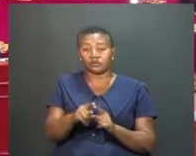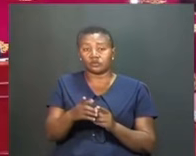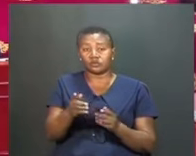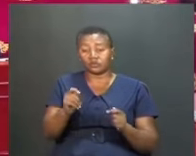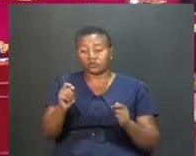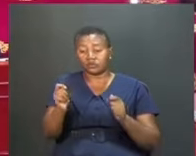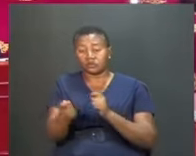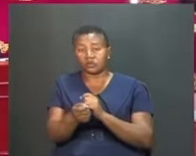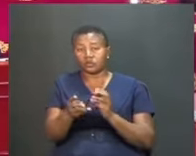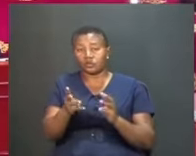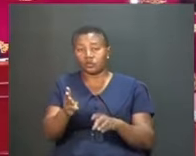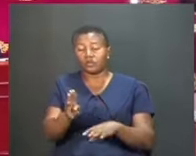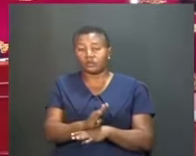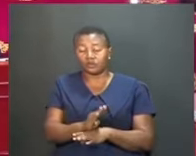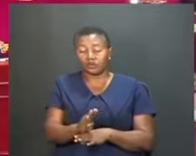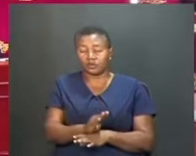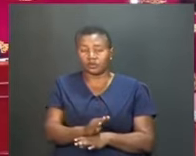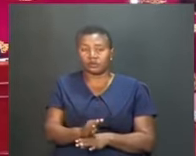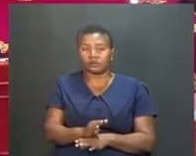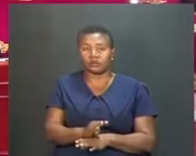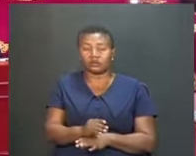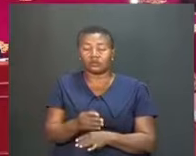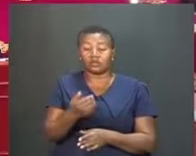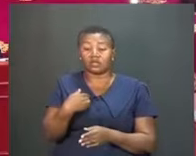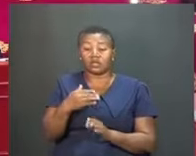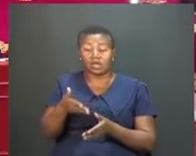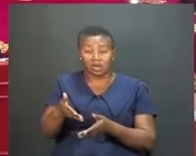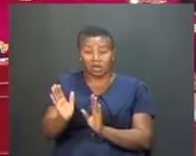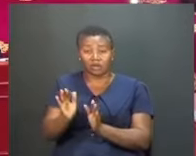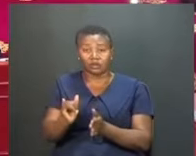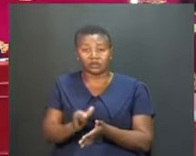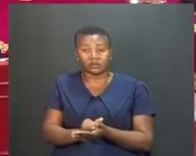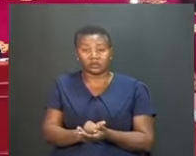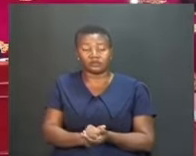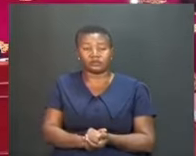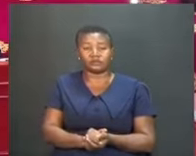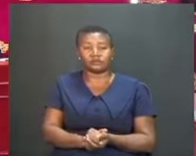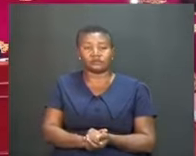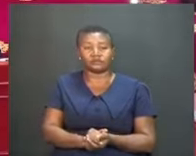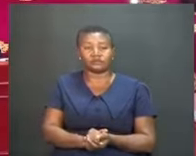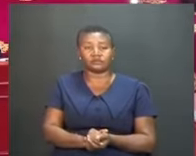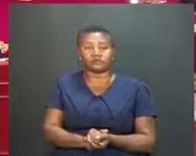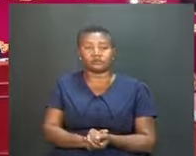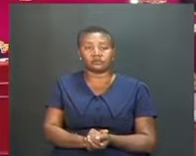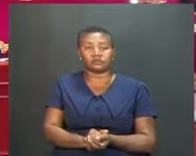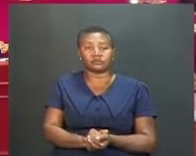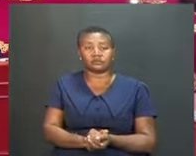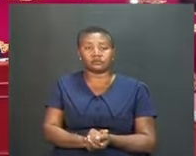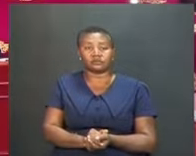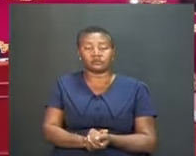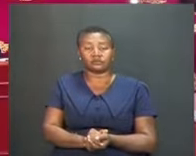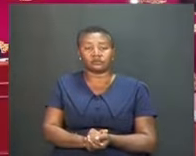now. I grant leave for that, and